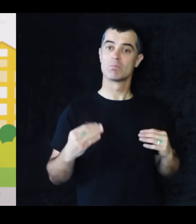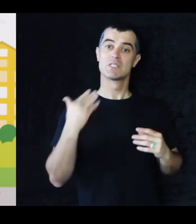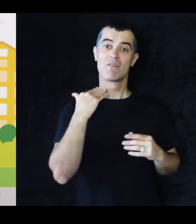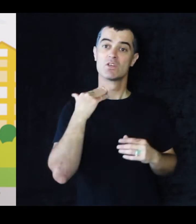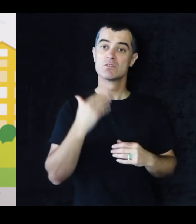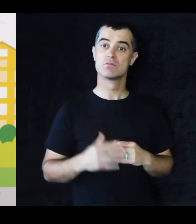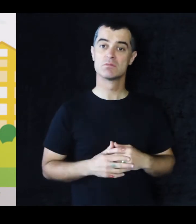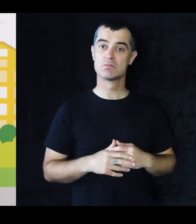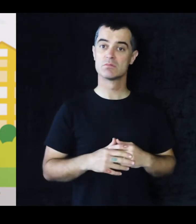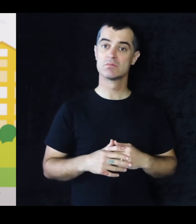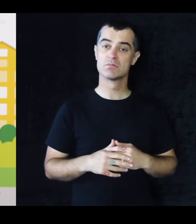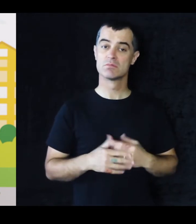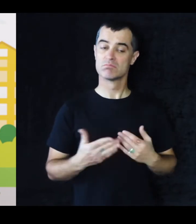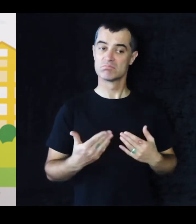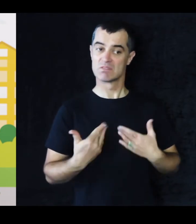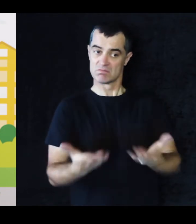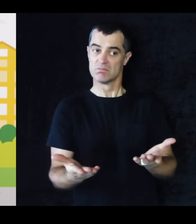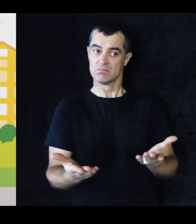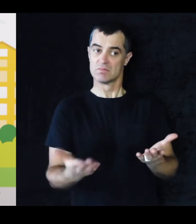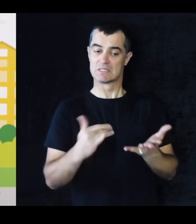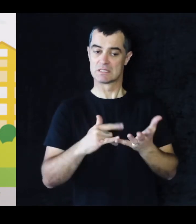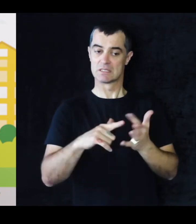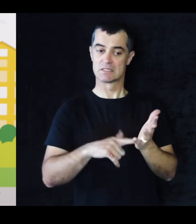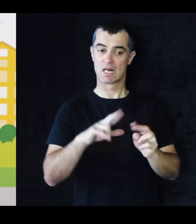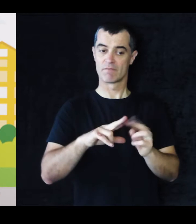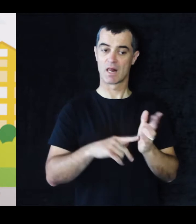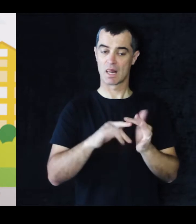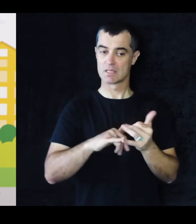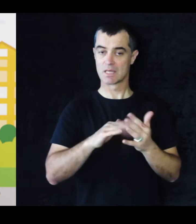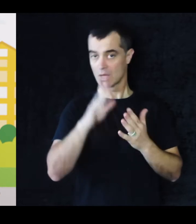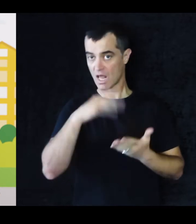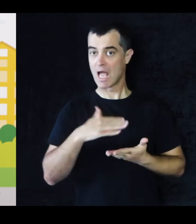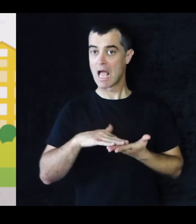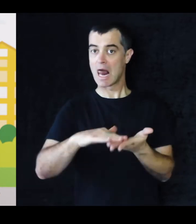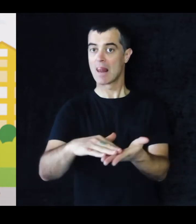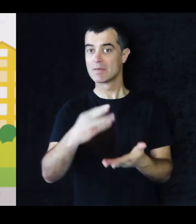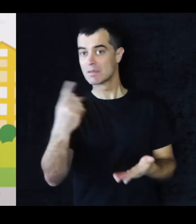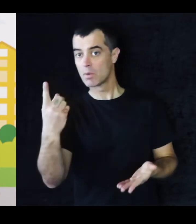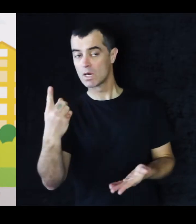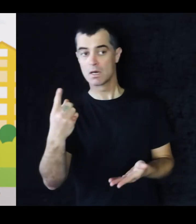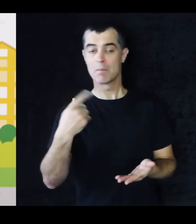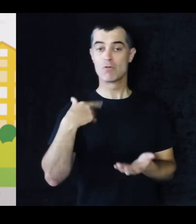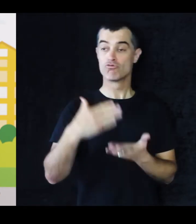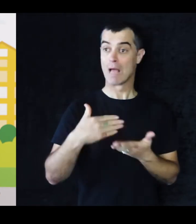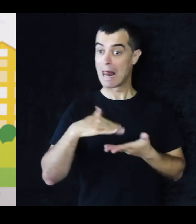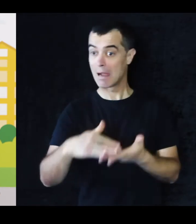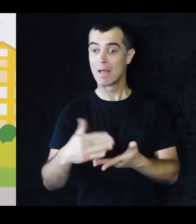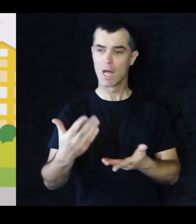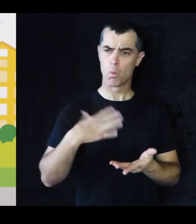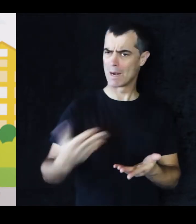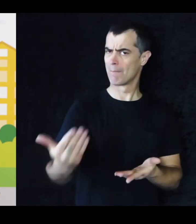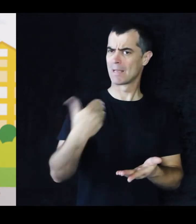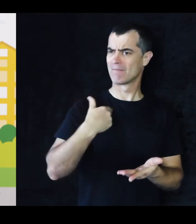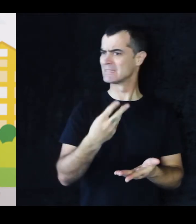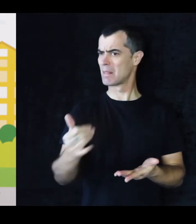yeah, and I had to stop being selfish and be selfless. How can I help someone today, but without expecting anything